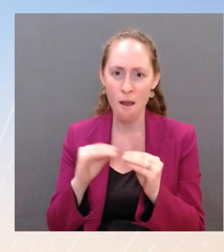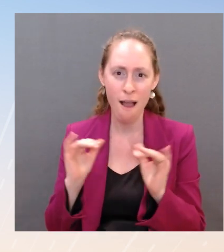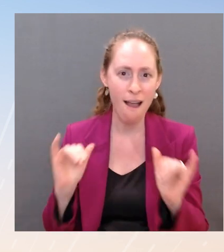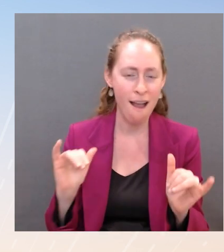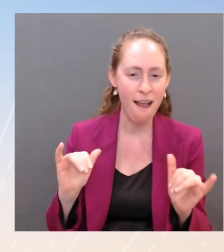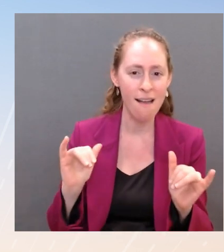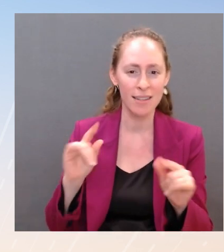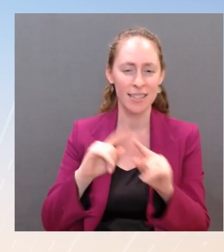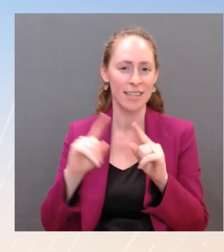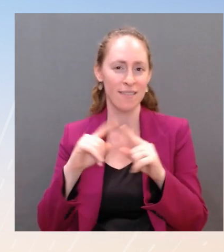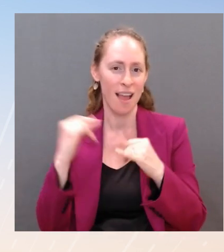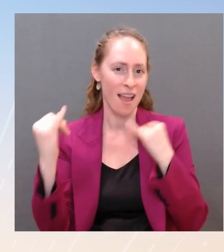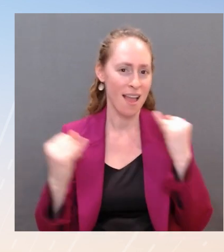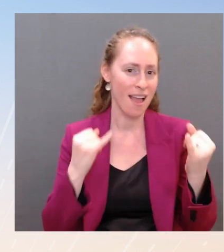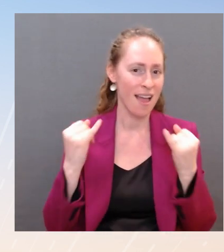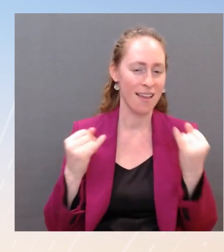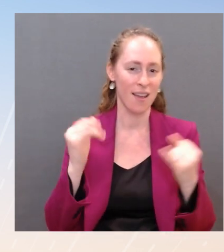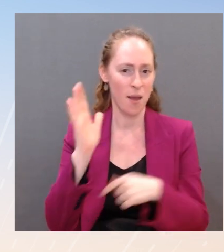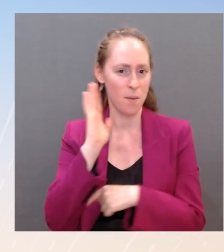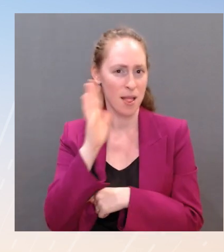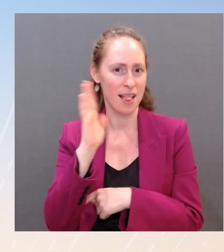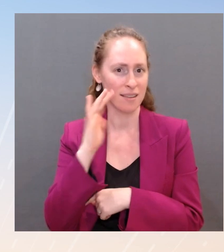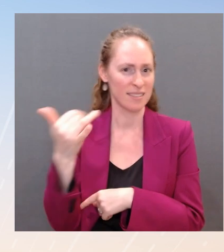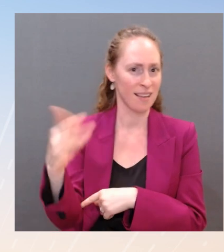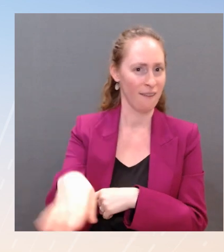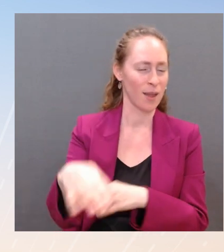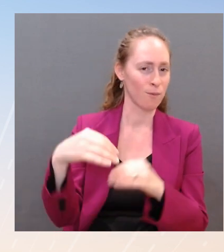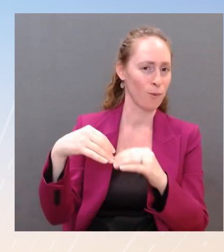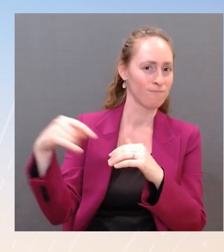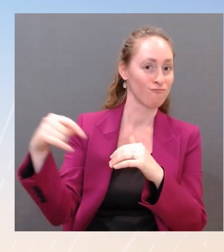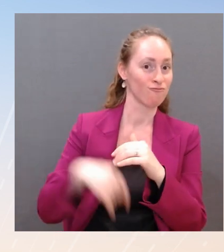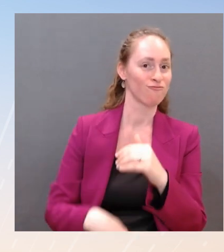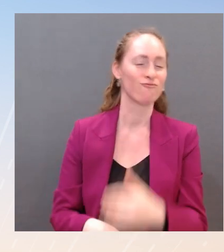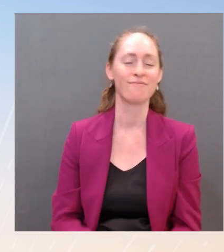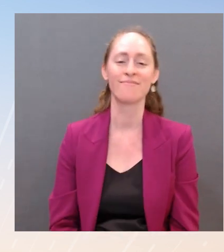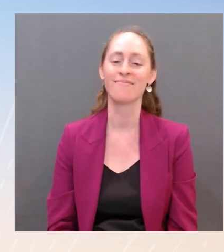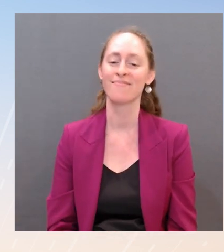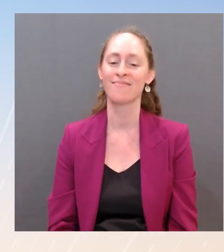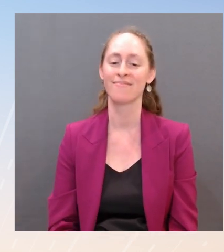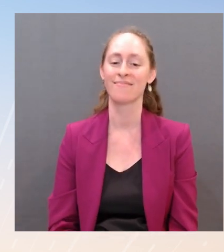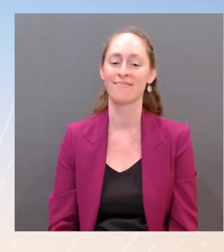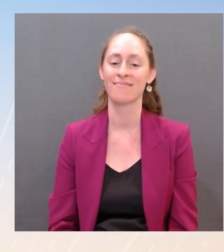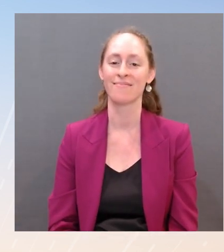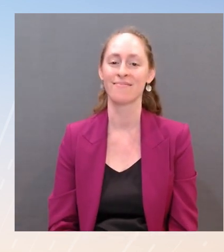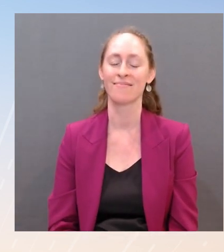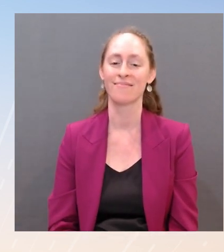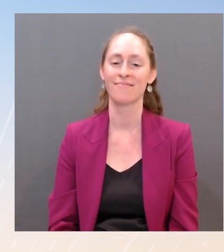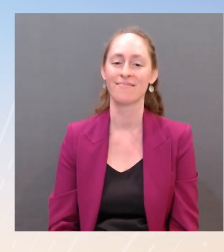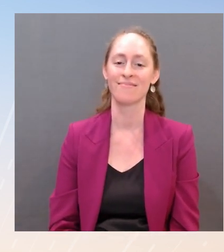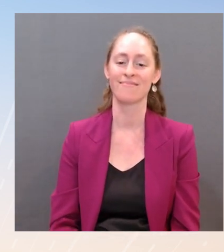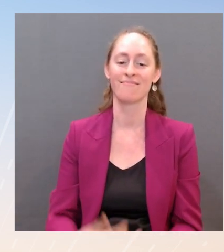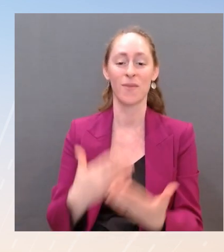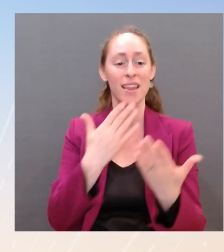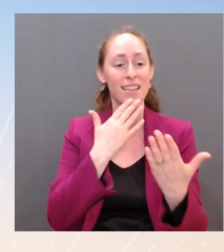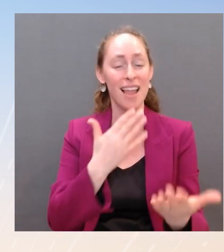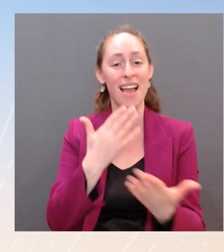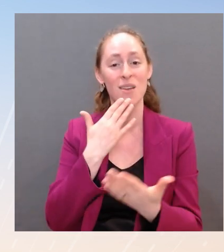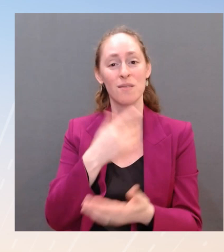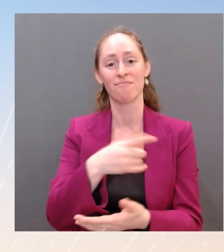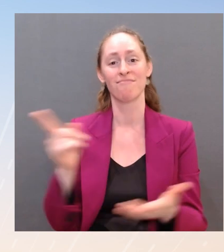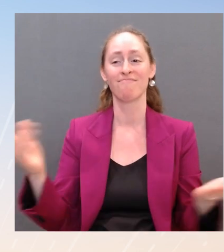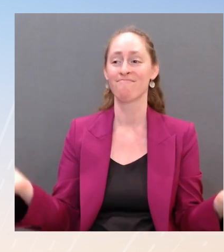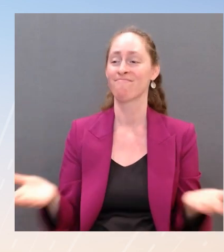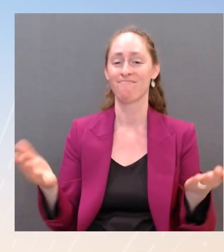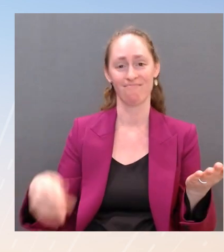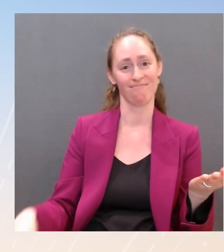detail later this afternoon at the second part of the forum. So thank you to all of you young leaders so much for all the help that